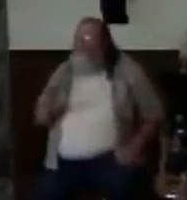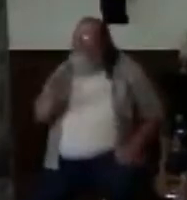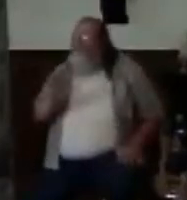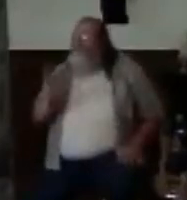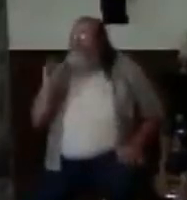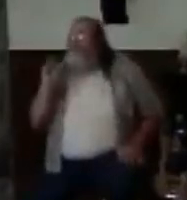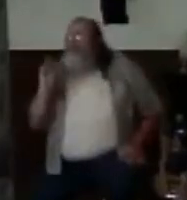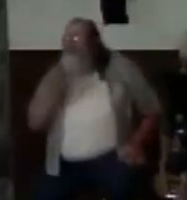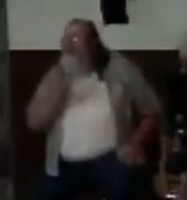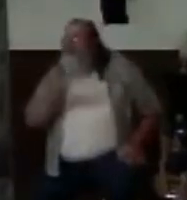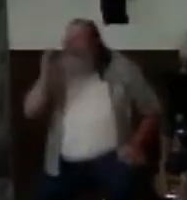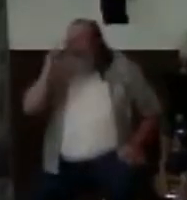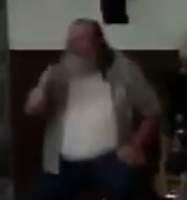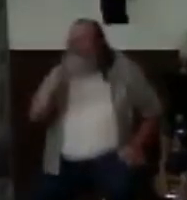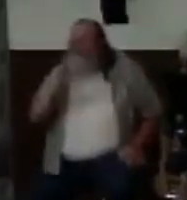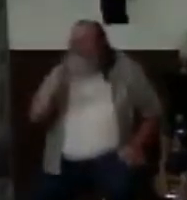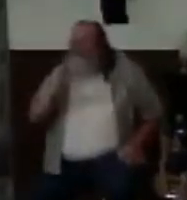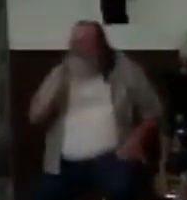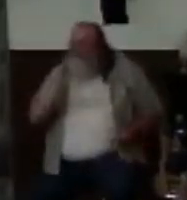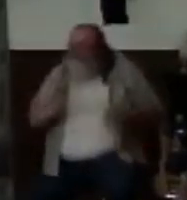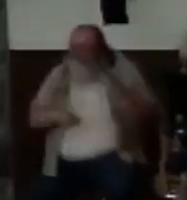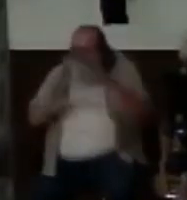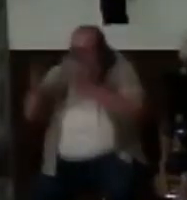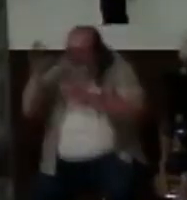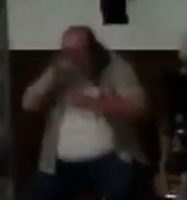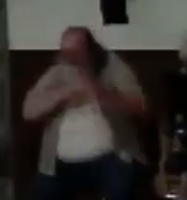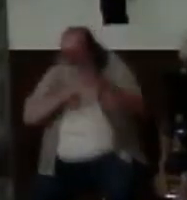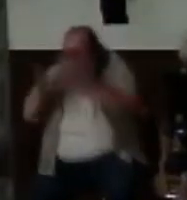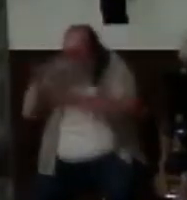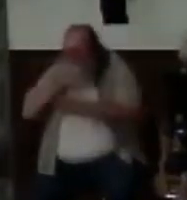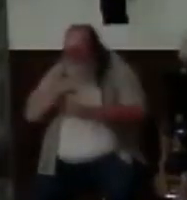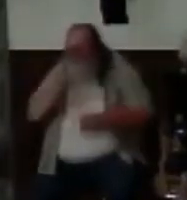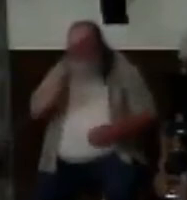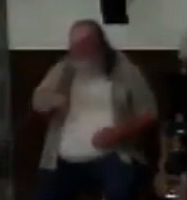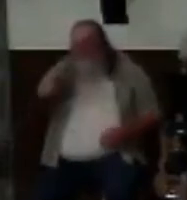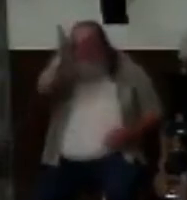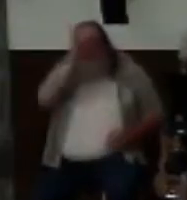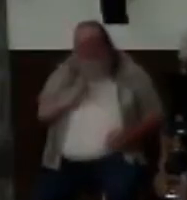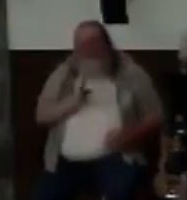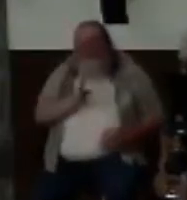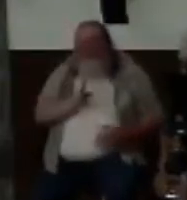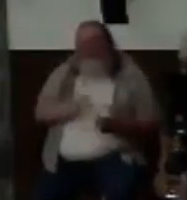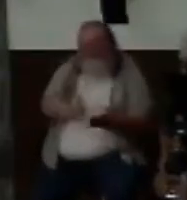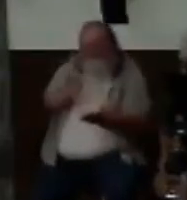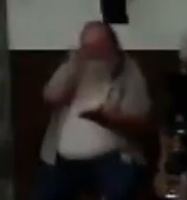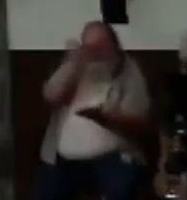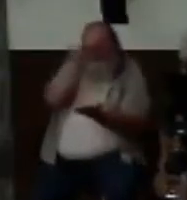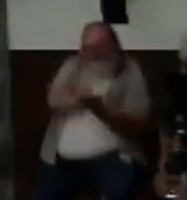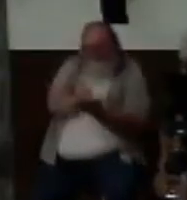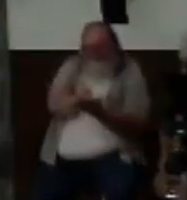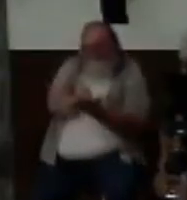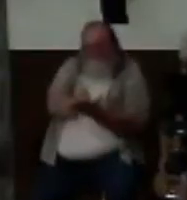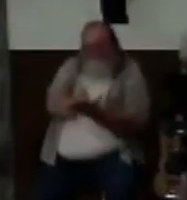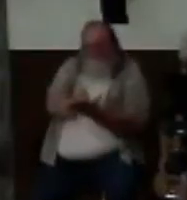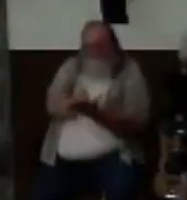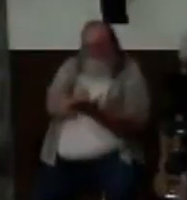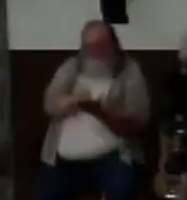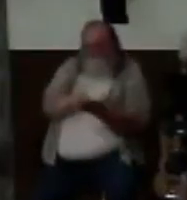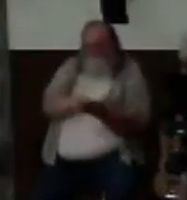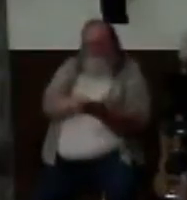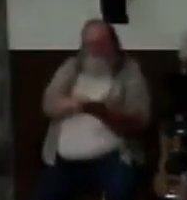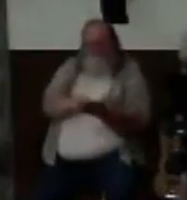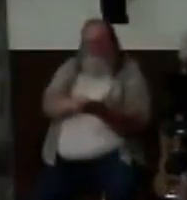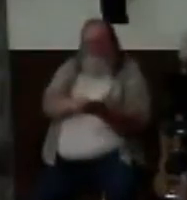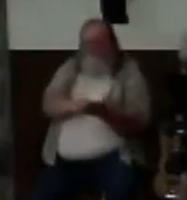He says, love him, love people, forgive others, give to others, seek God's approval over